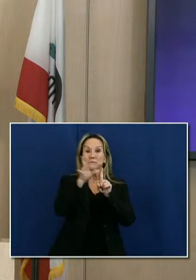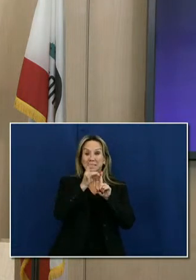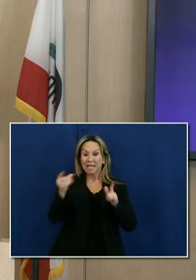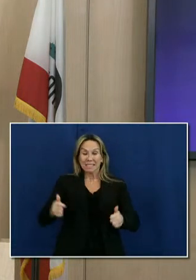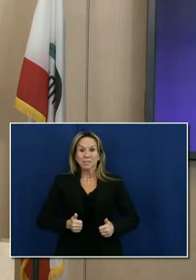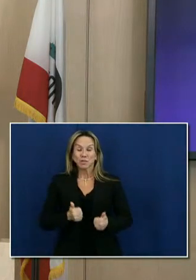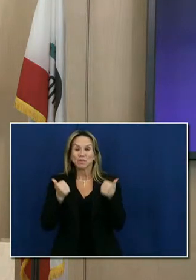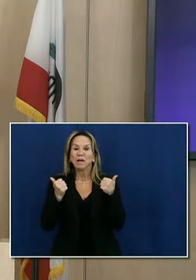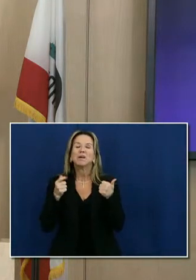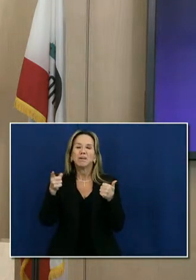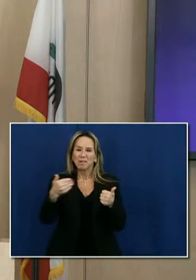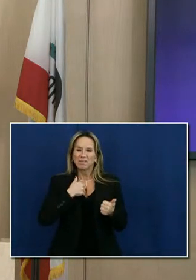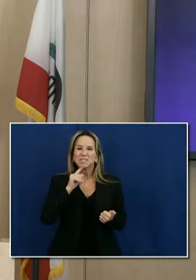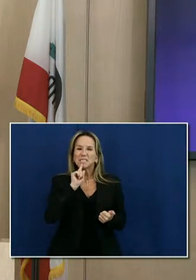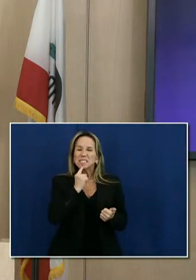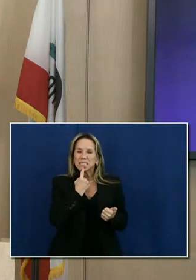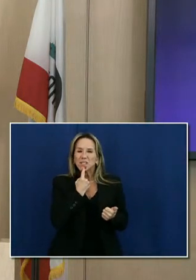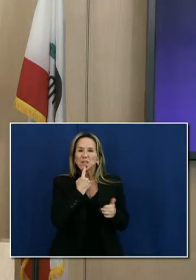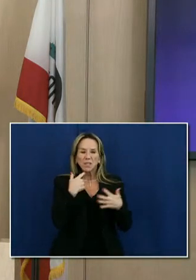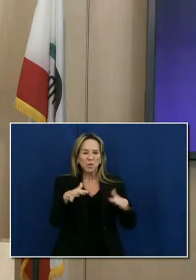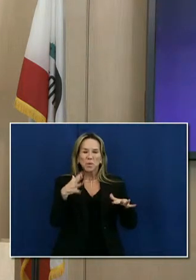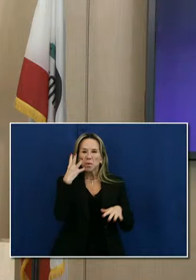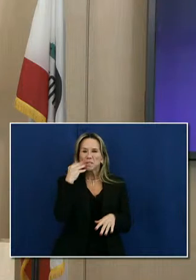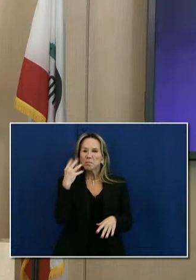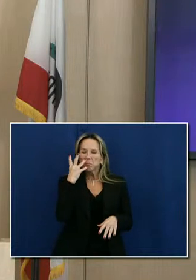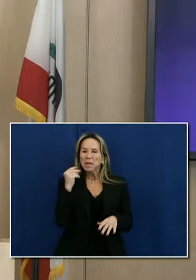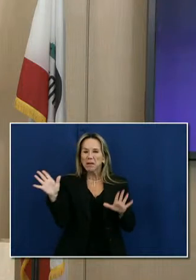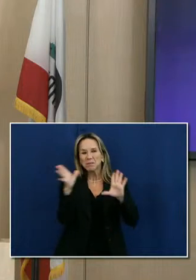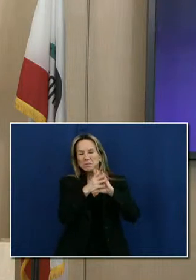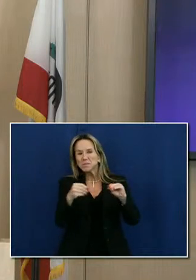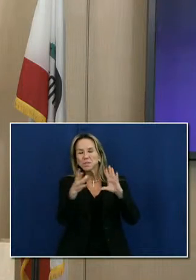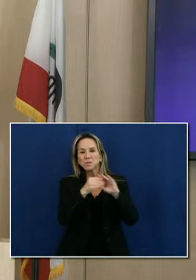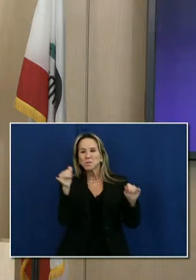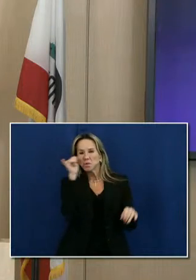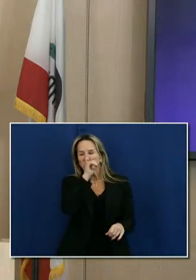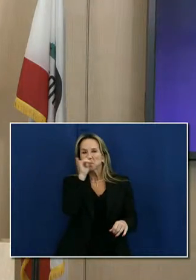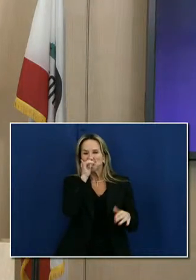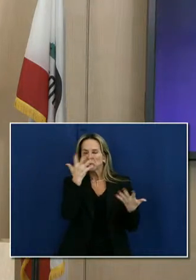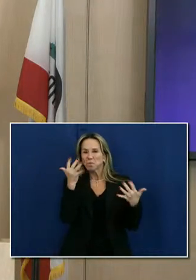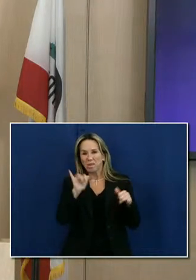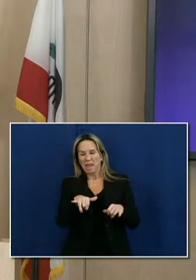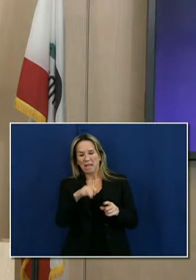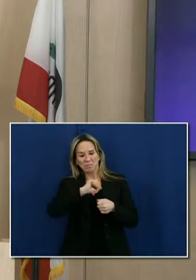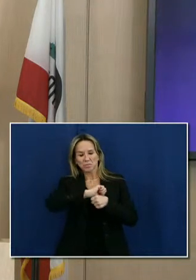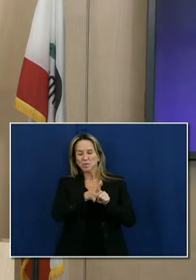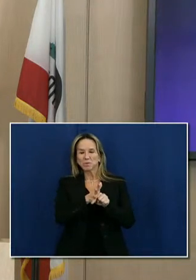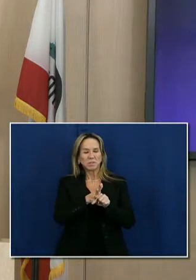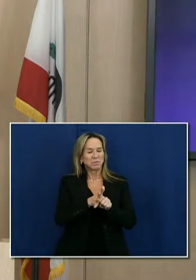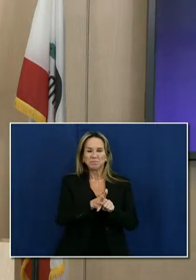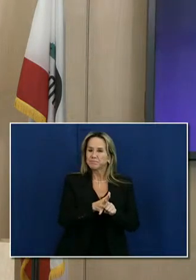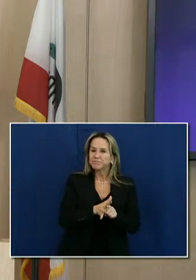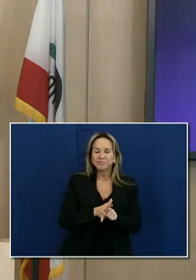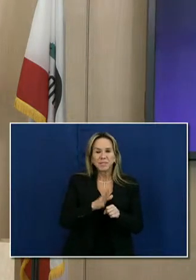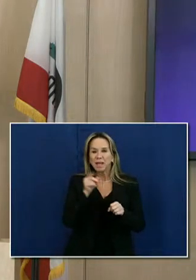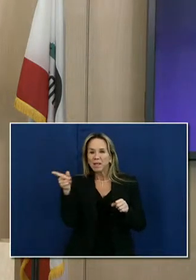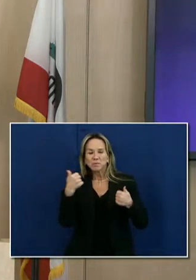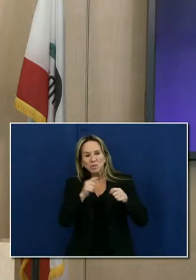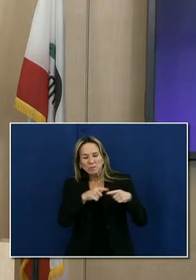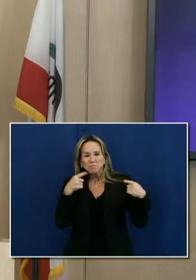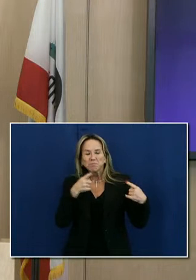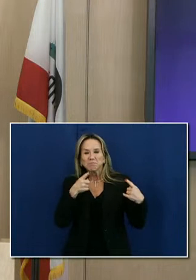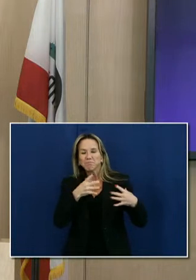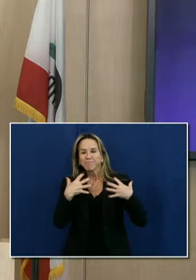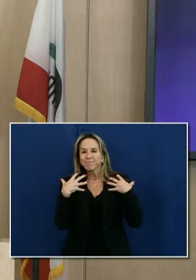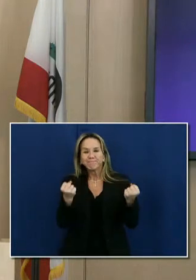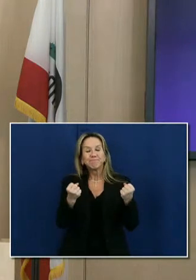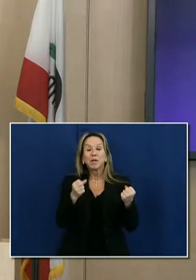have very serious and significant experiences in fighting this virus and battling against it. And so to